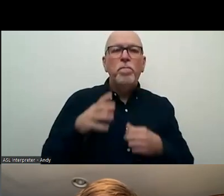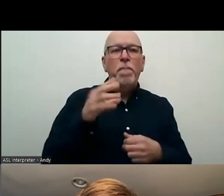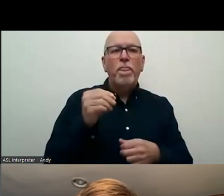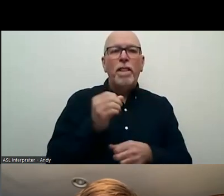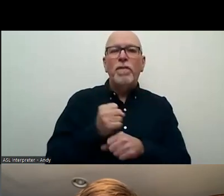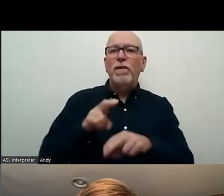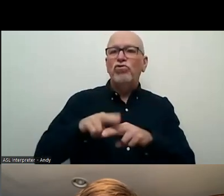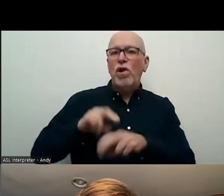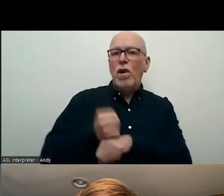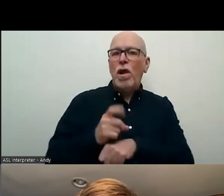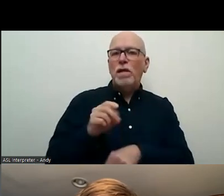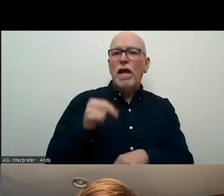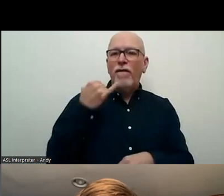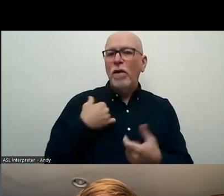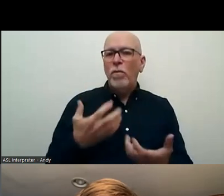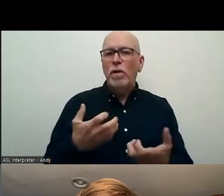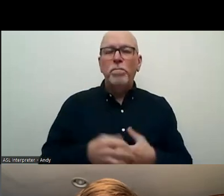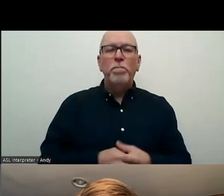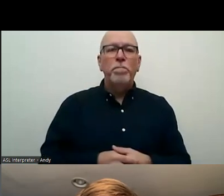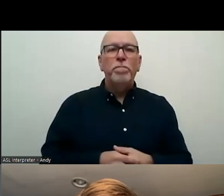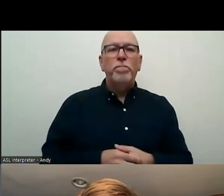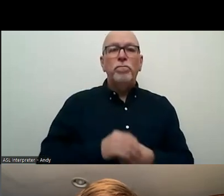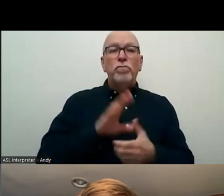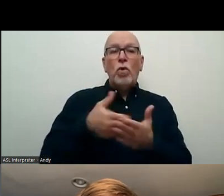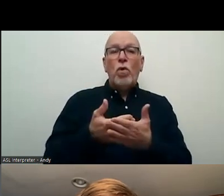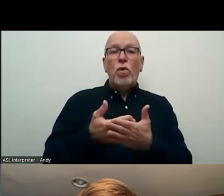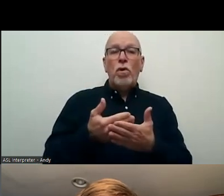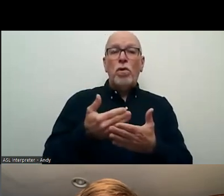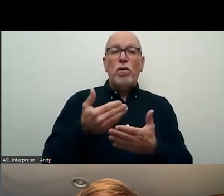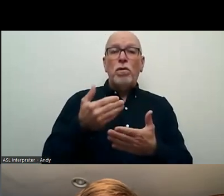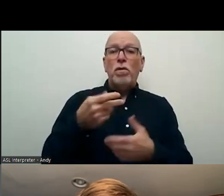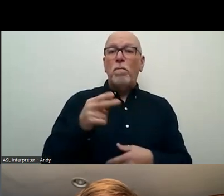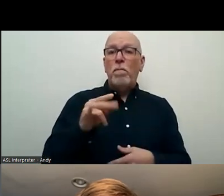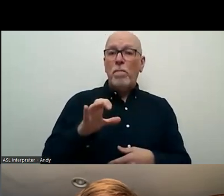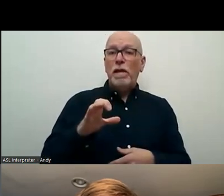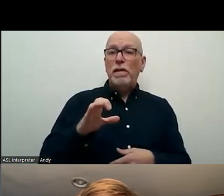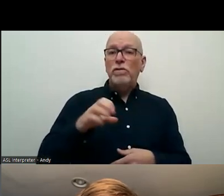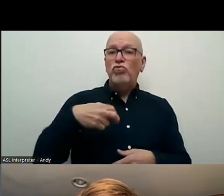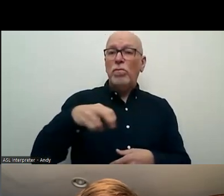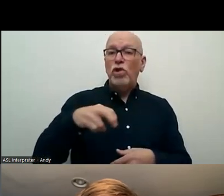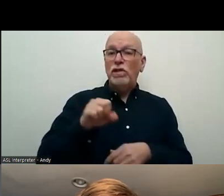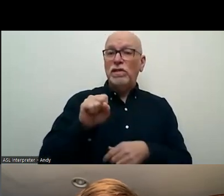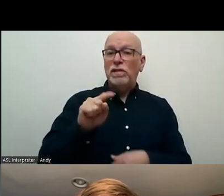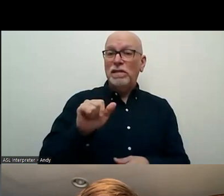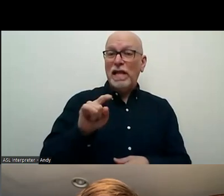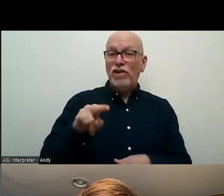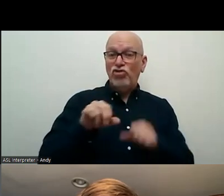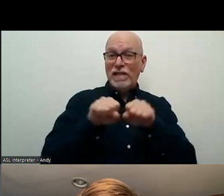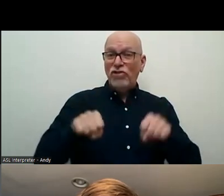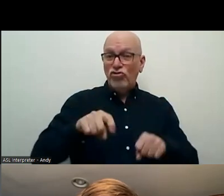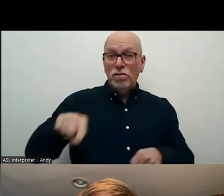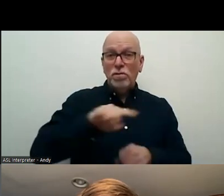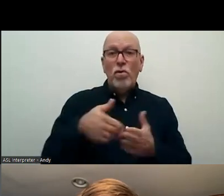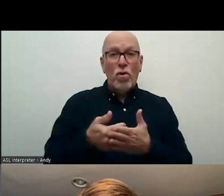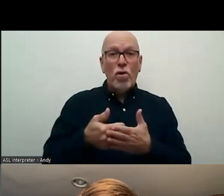the chair locked down if i want to all of the public transit stations are fully accessible with